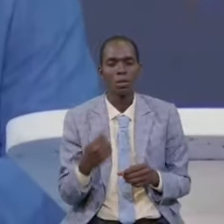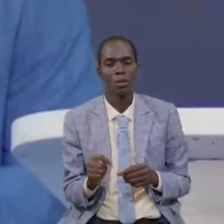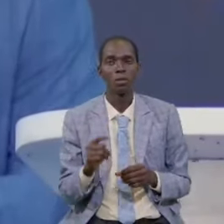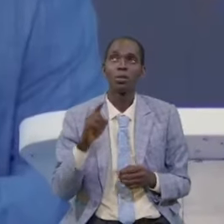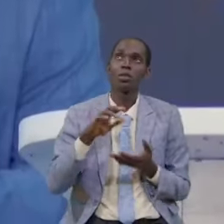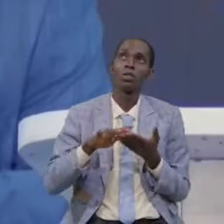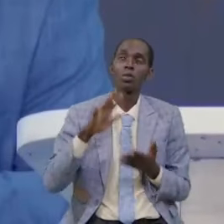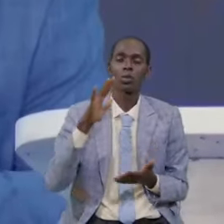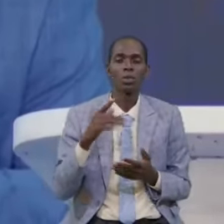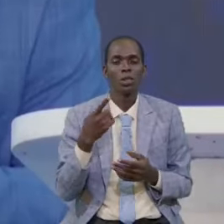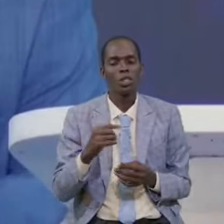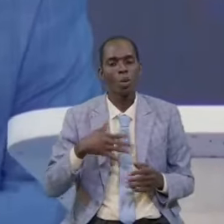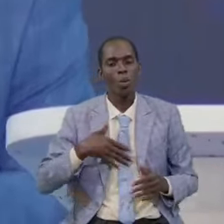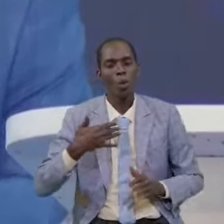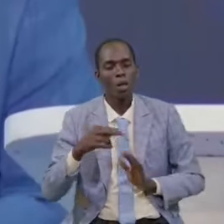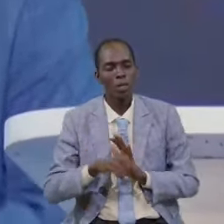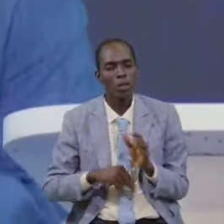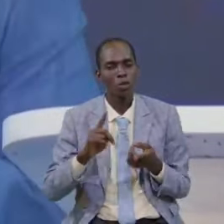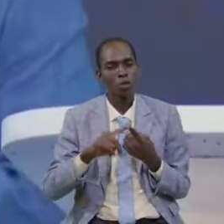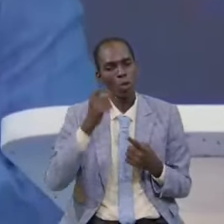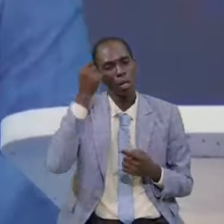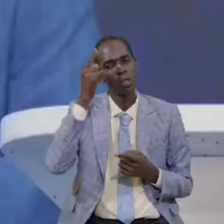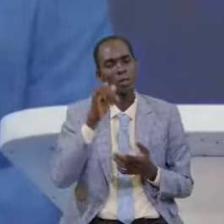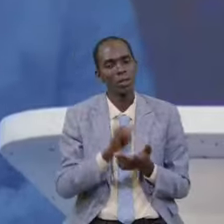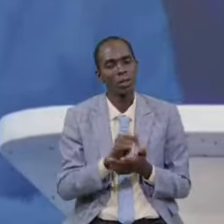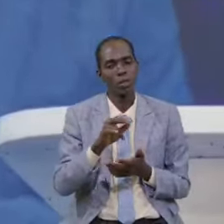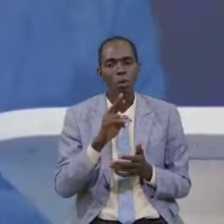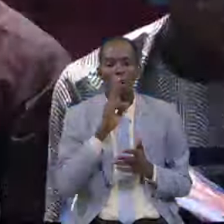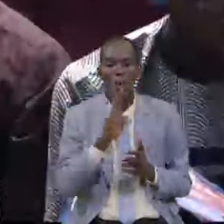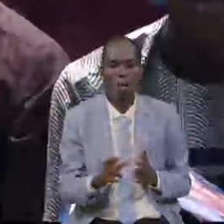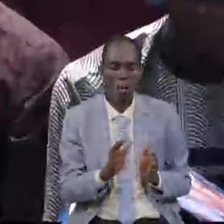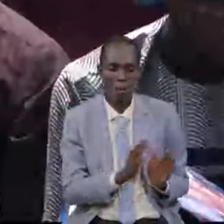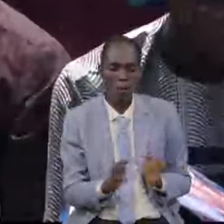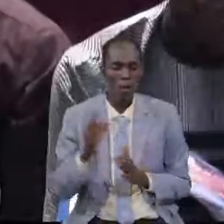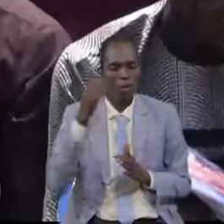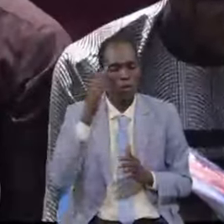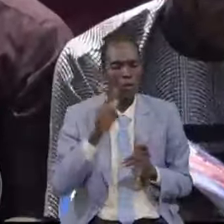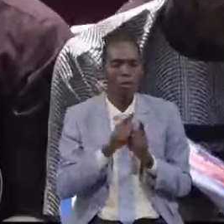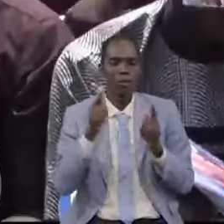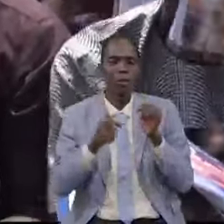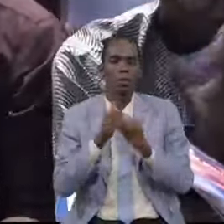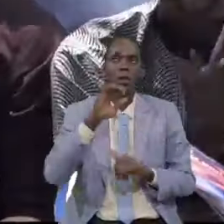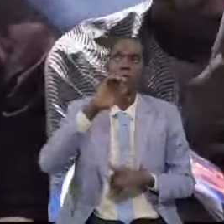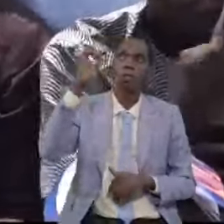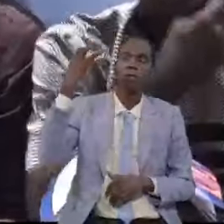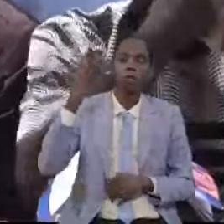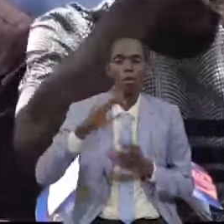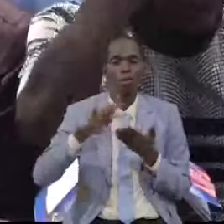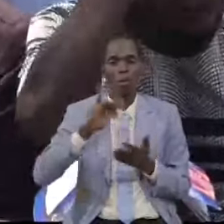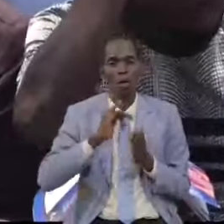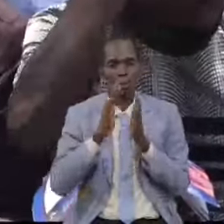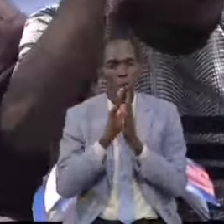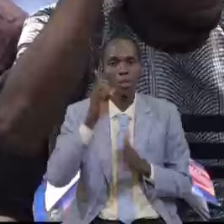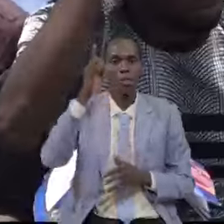are destined for greater grades of glory. I pray God will give you the willingness, and